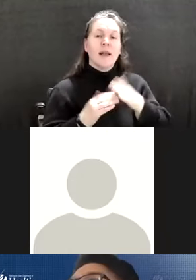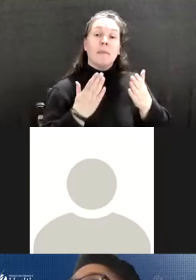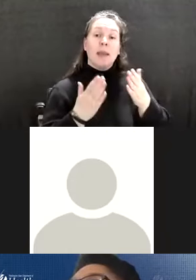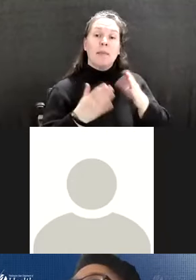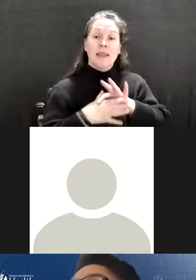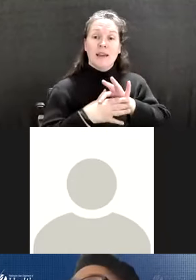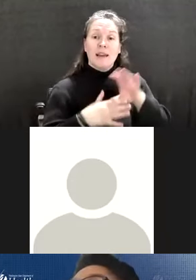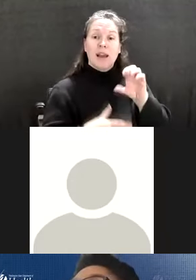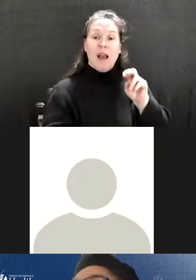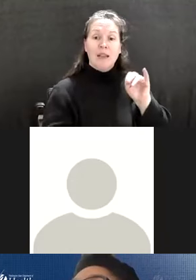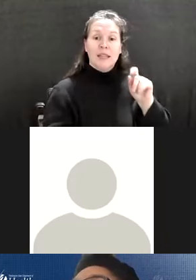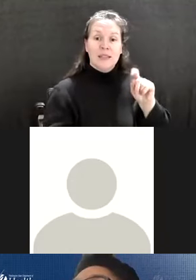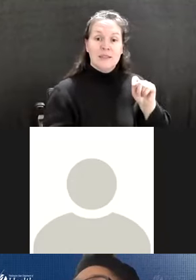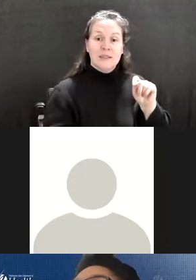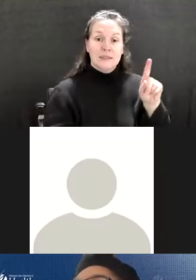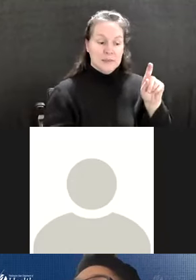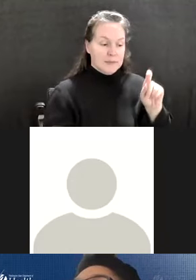content.